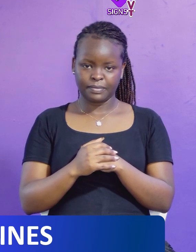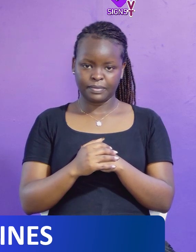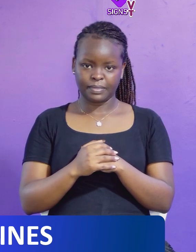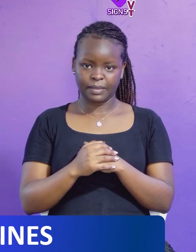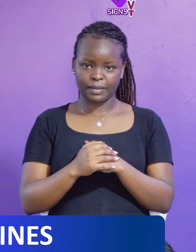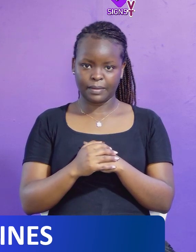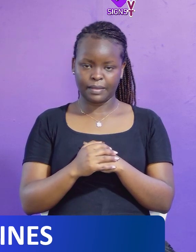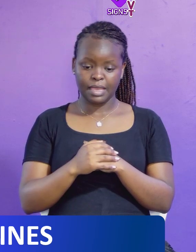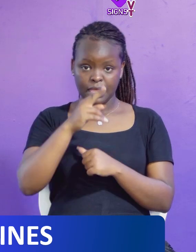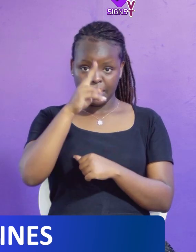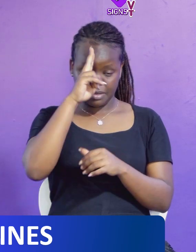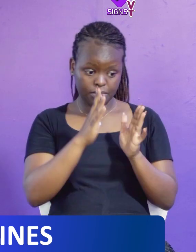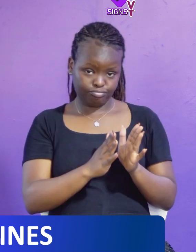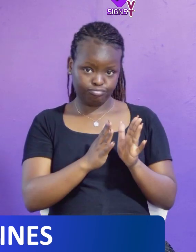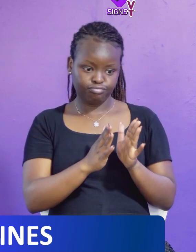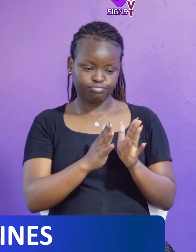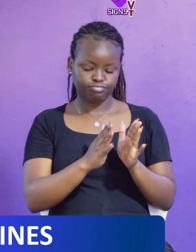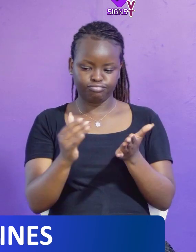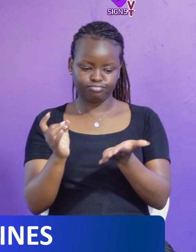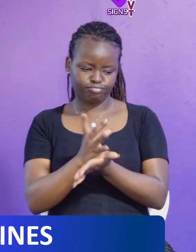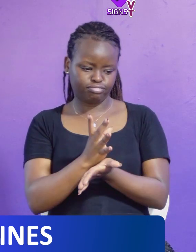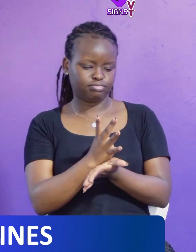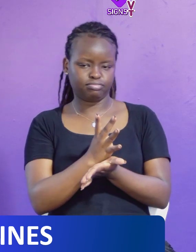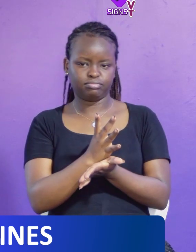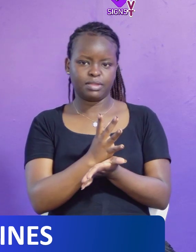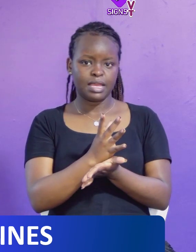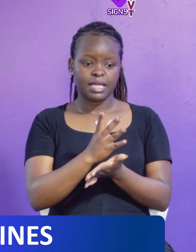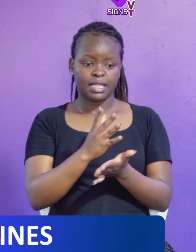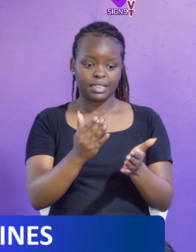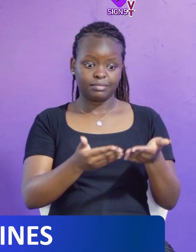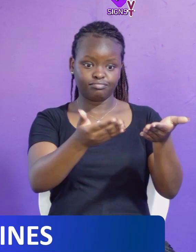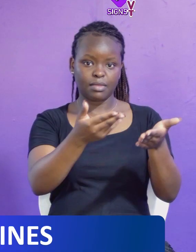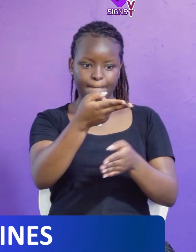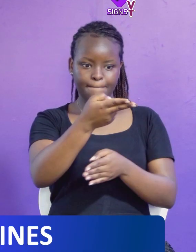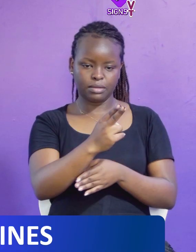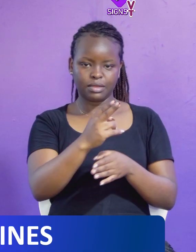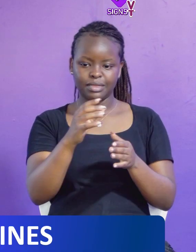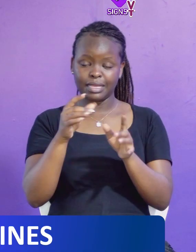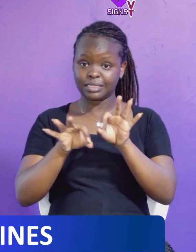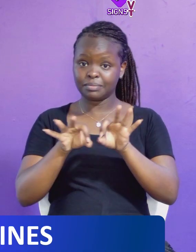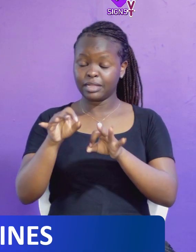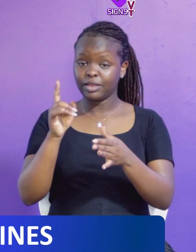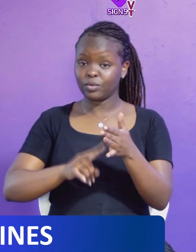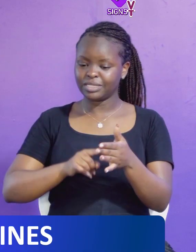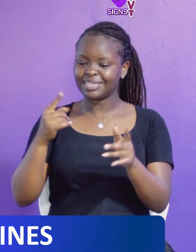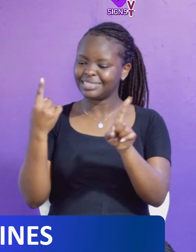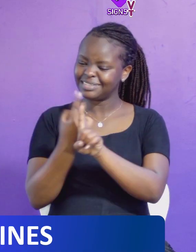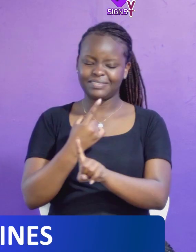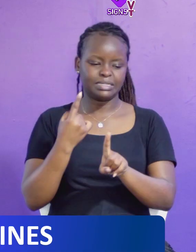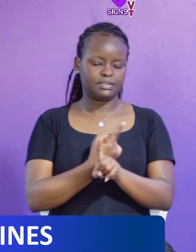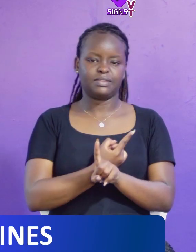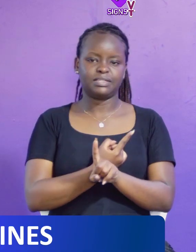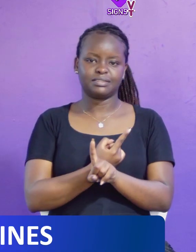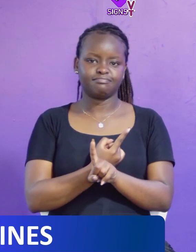the officer ruled out the pistol submitted from DCI Central Police Station, explaining that they were of a different caliber and